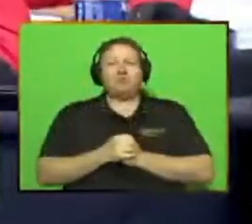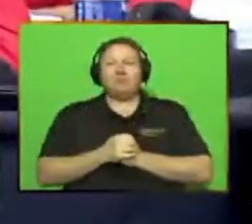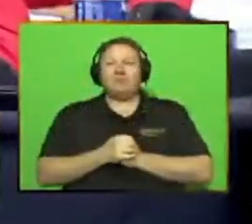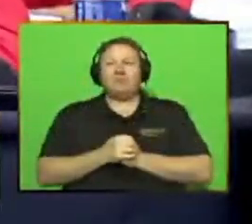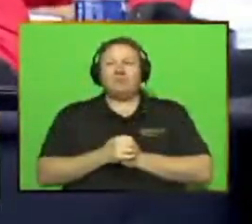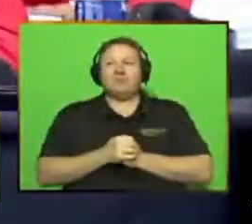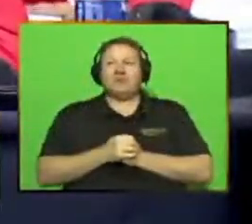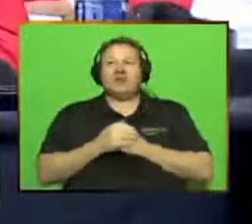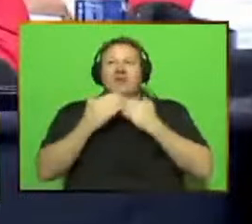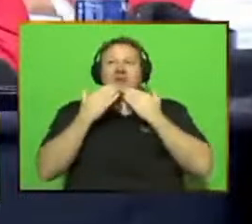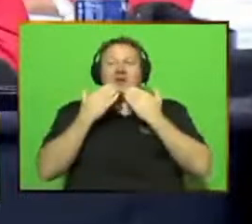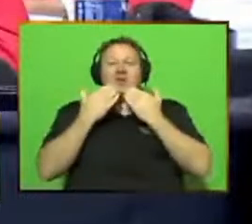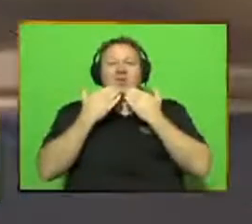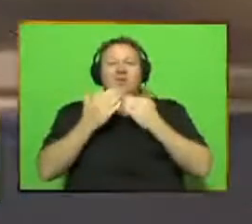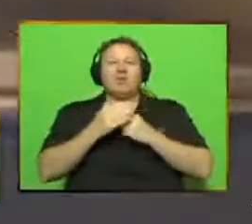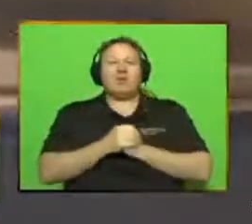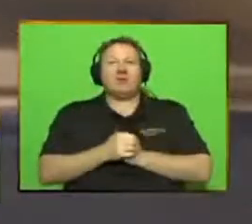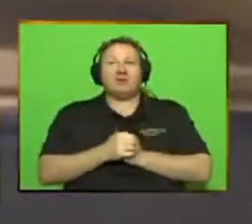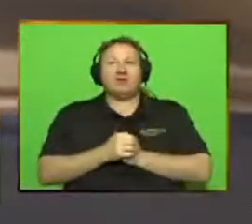Thank you.